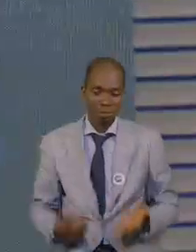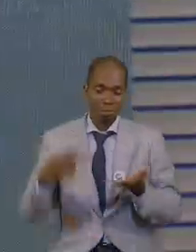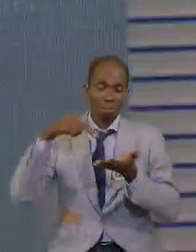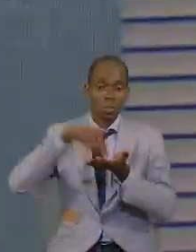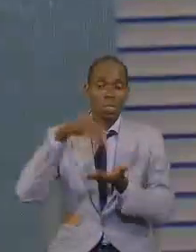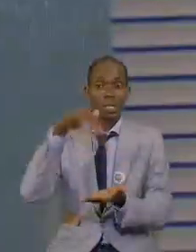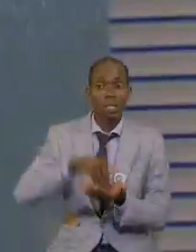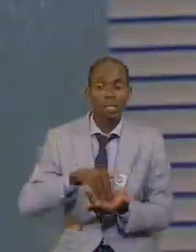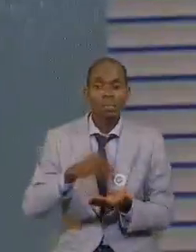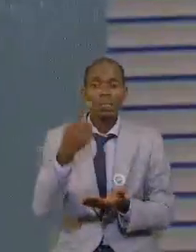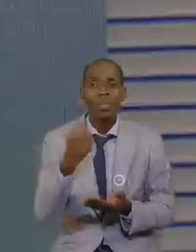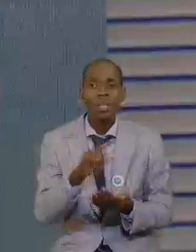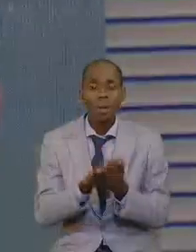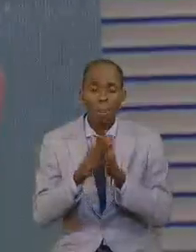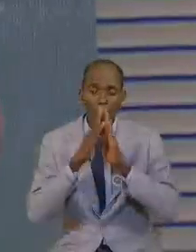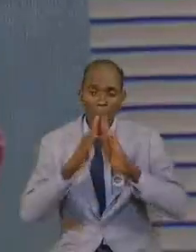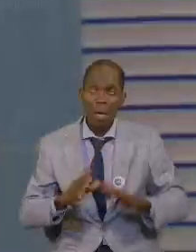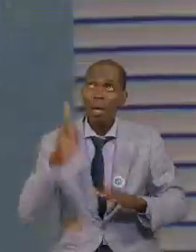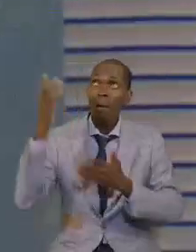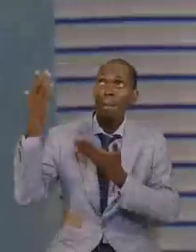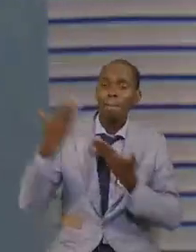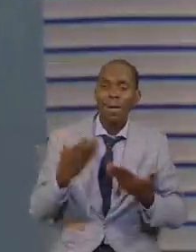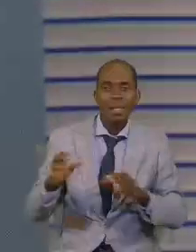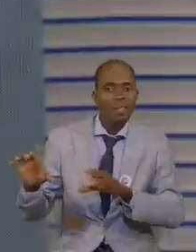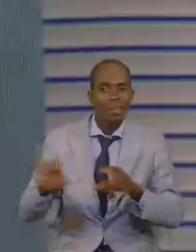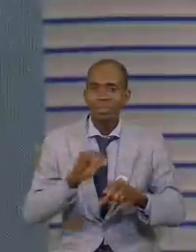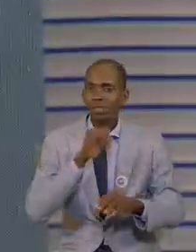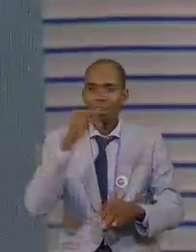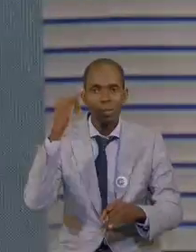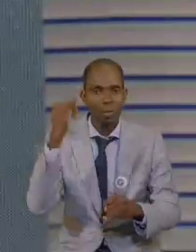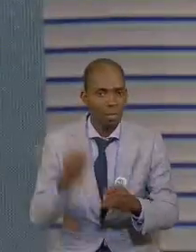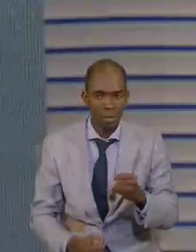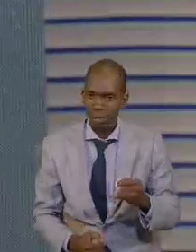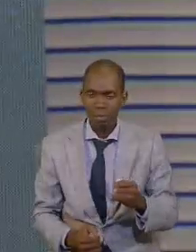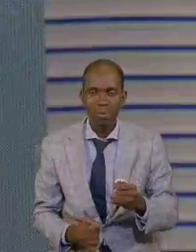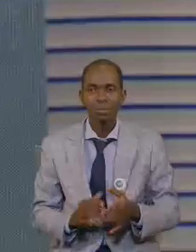the peace he brought did not end.